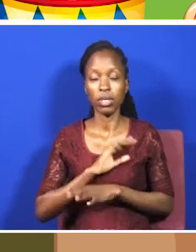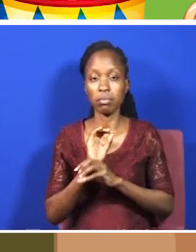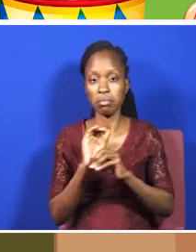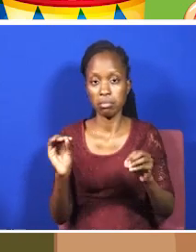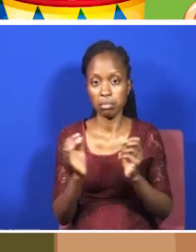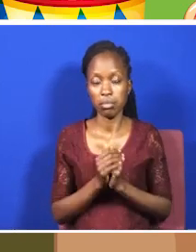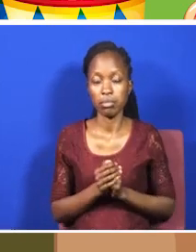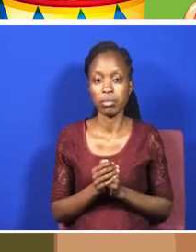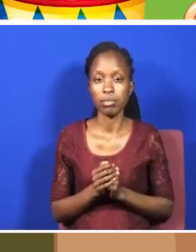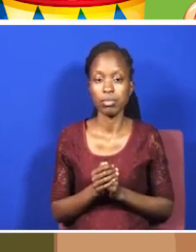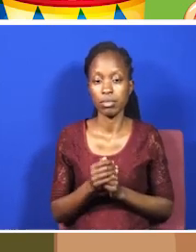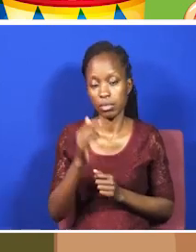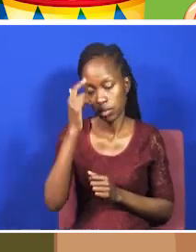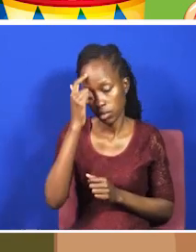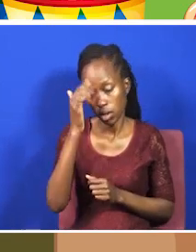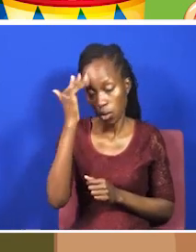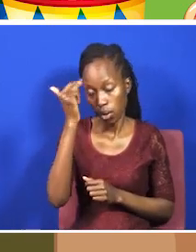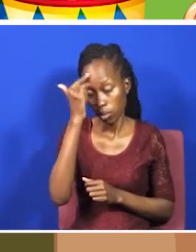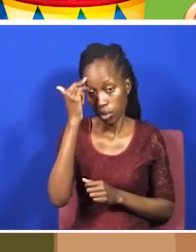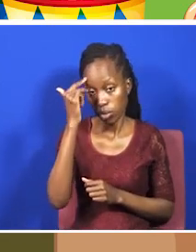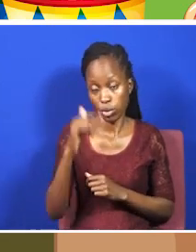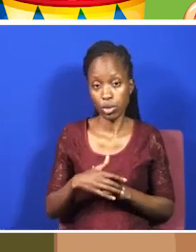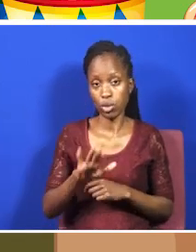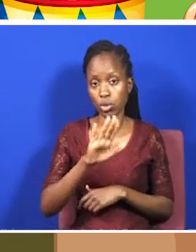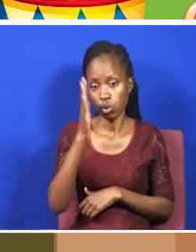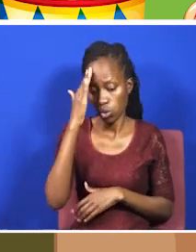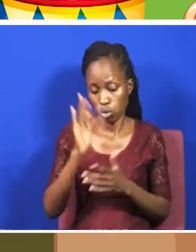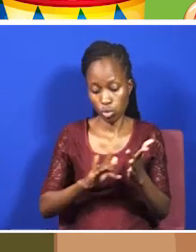so, boys and girls, do not be afraid,